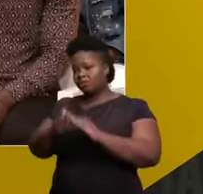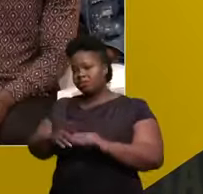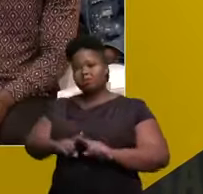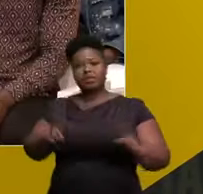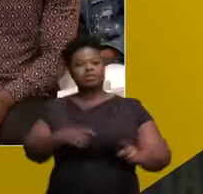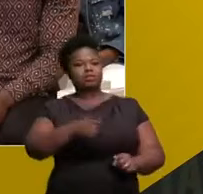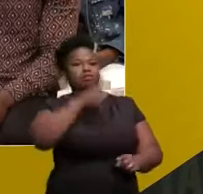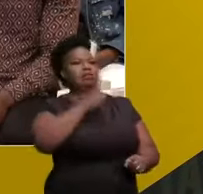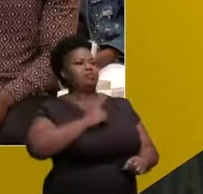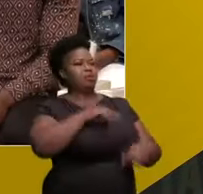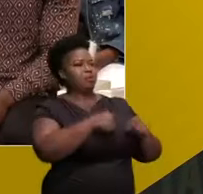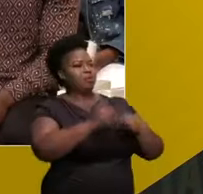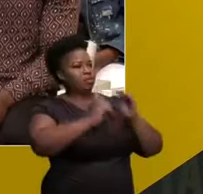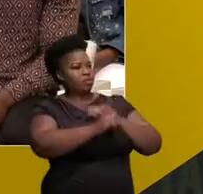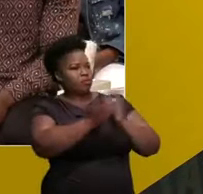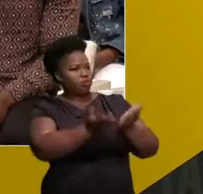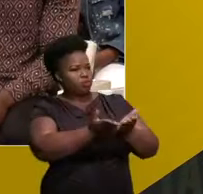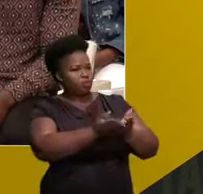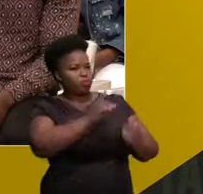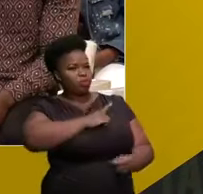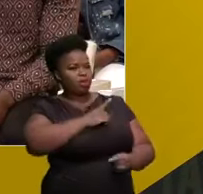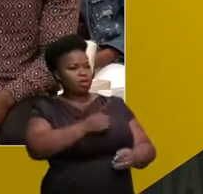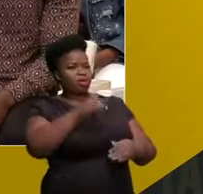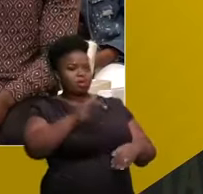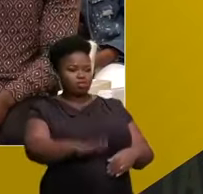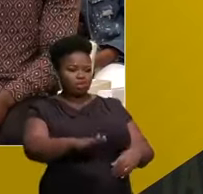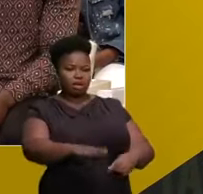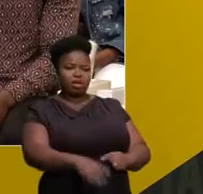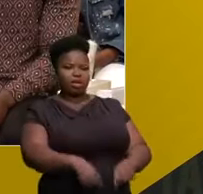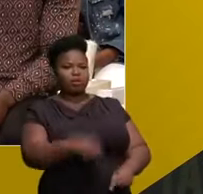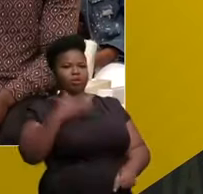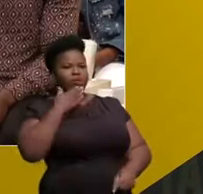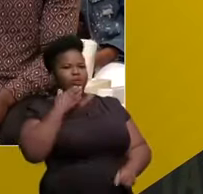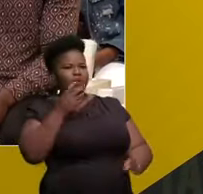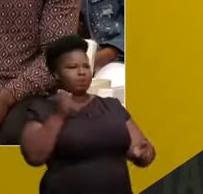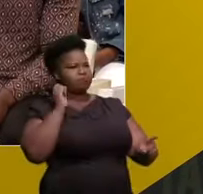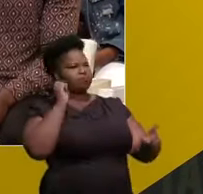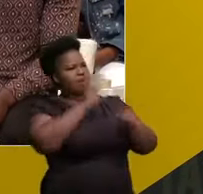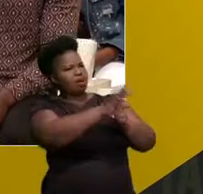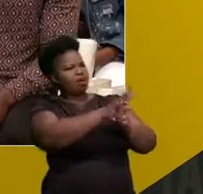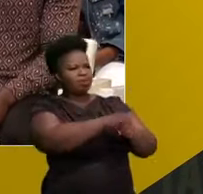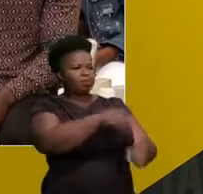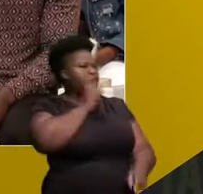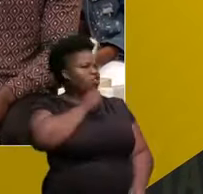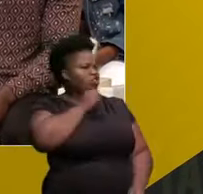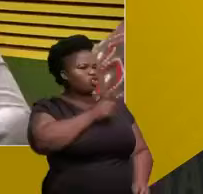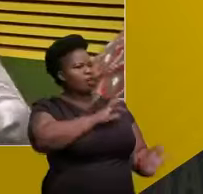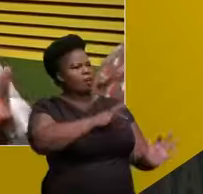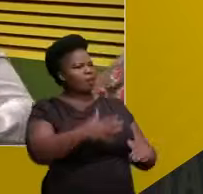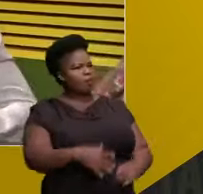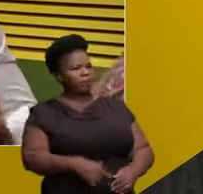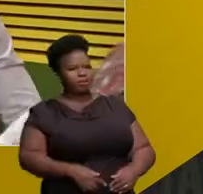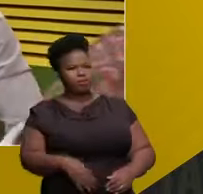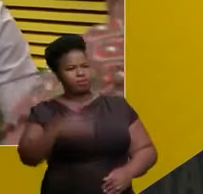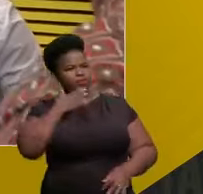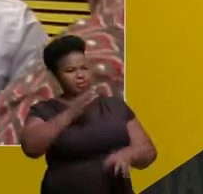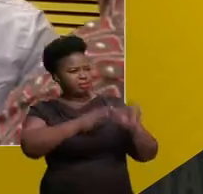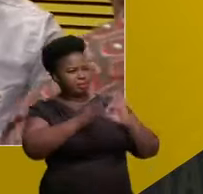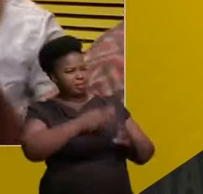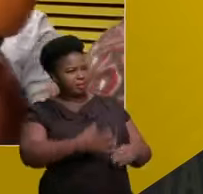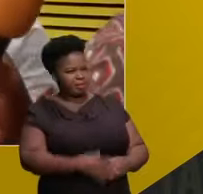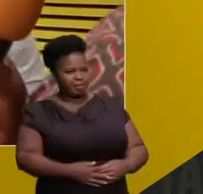violence, always, where you see a video of a child hitting a teacher. Pumlan, njengo tisha, ongbege stars